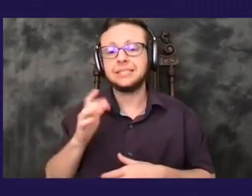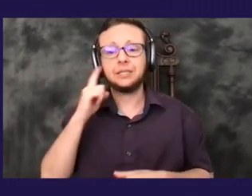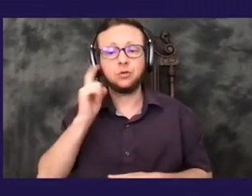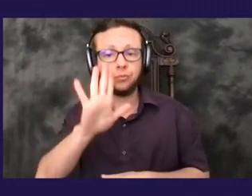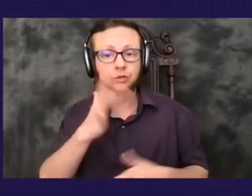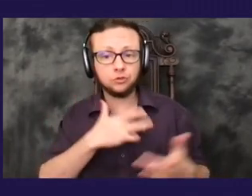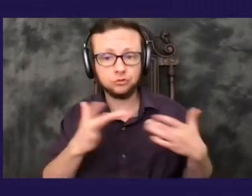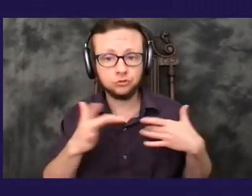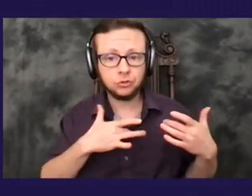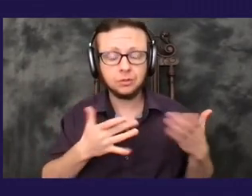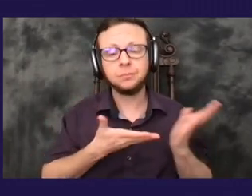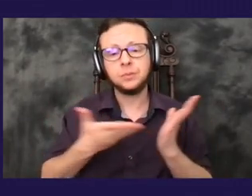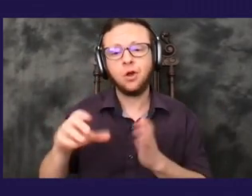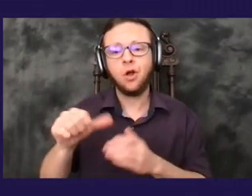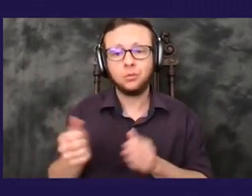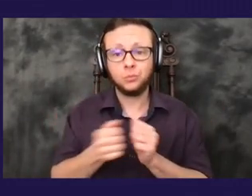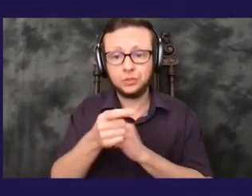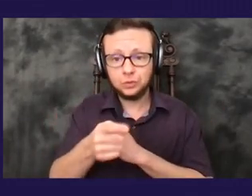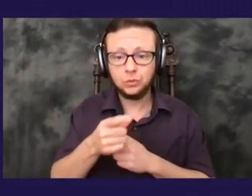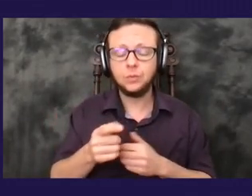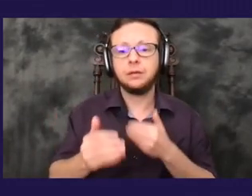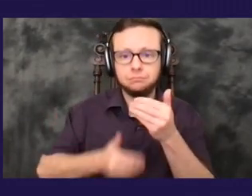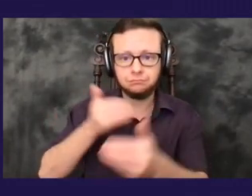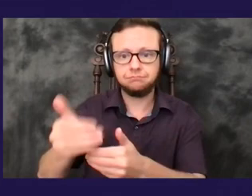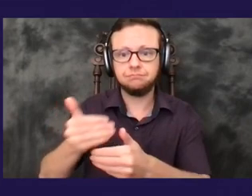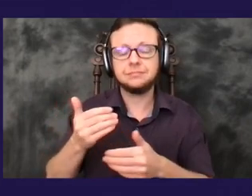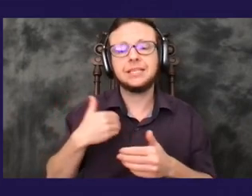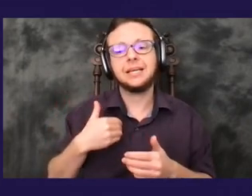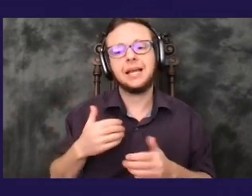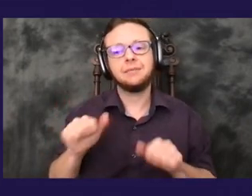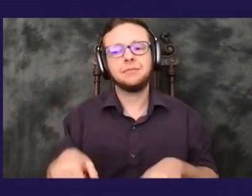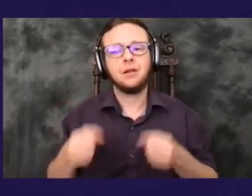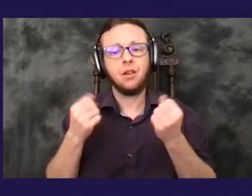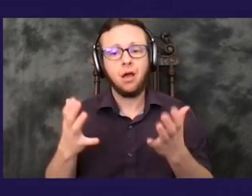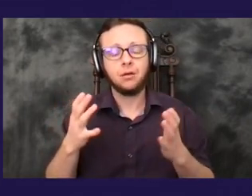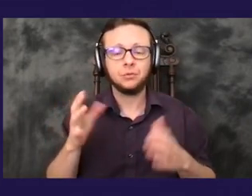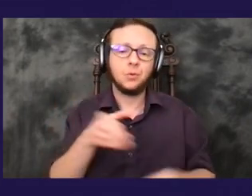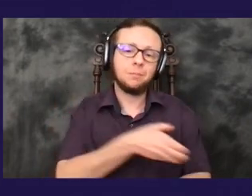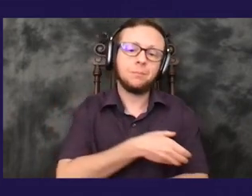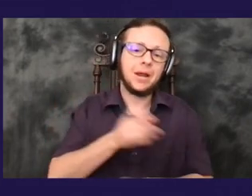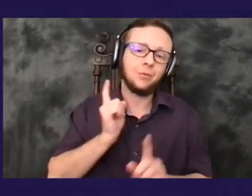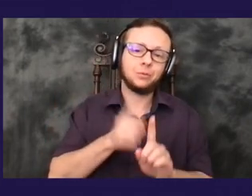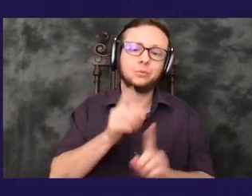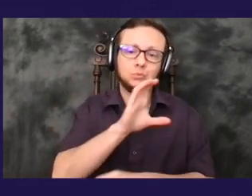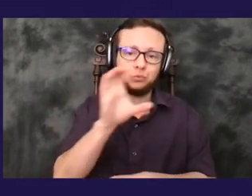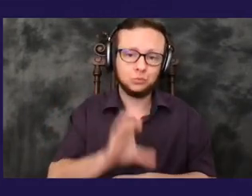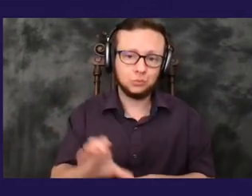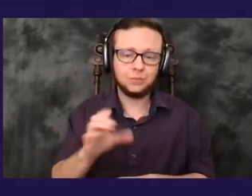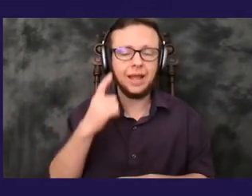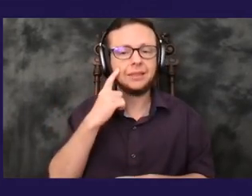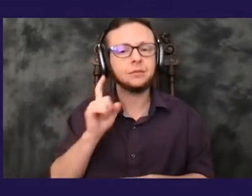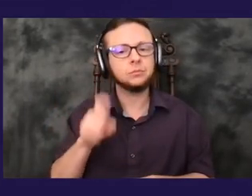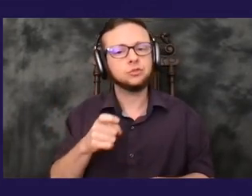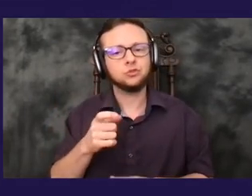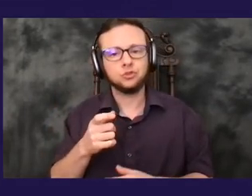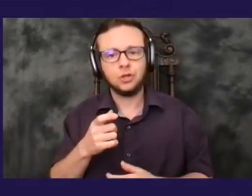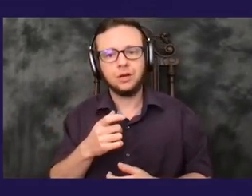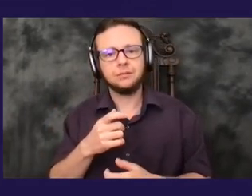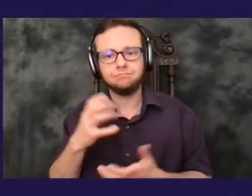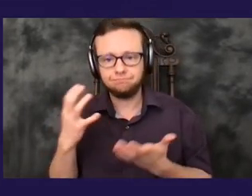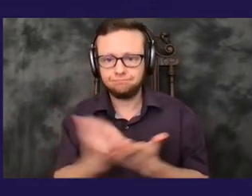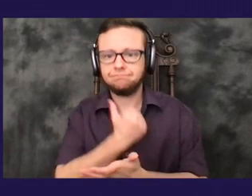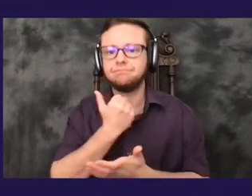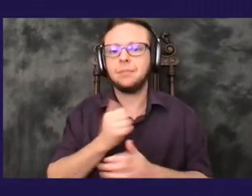and be able to move forward. And there can be a lot that you can do with your power to Zoom. Yeah, and I think that we need to embrace our ability to